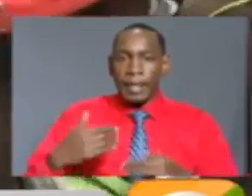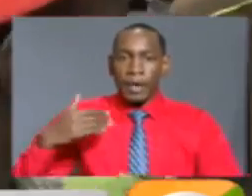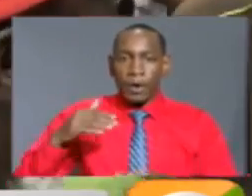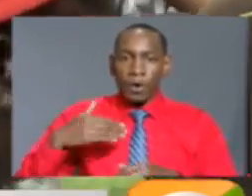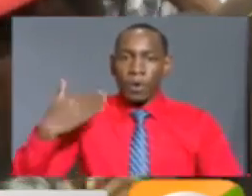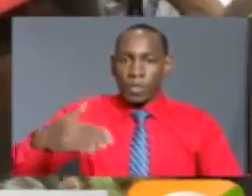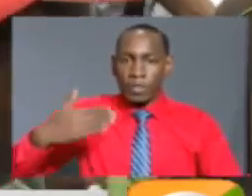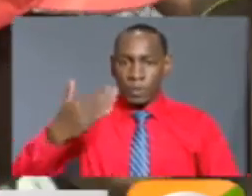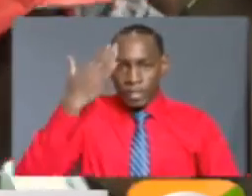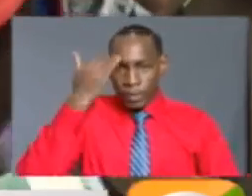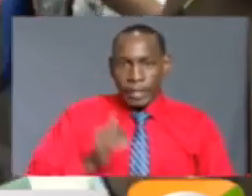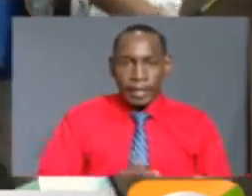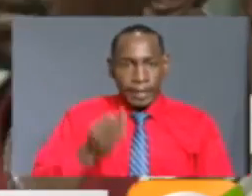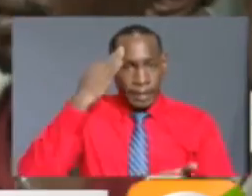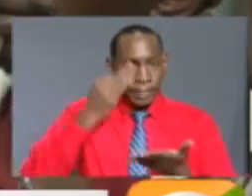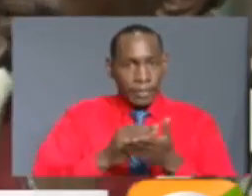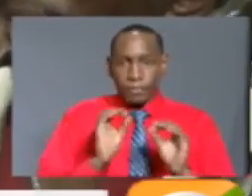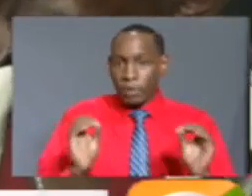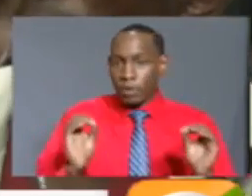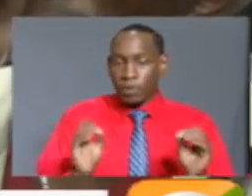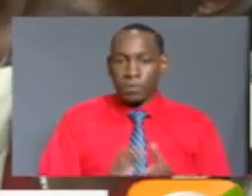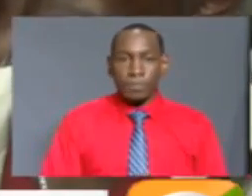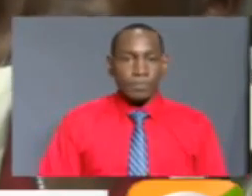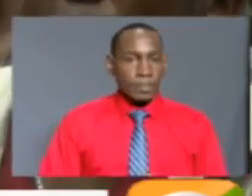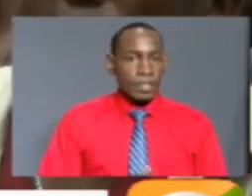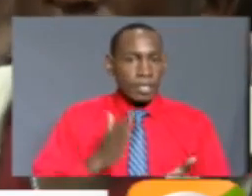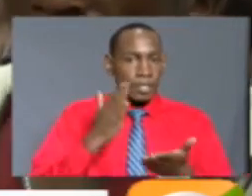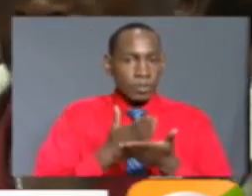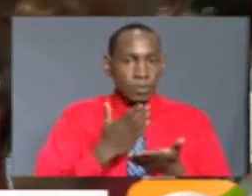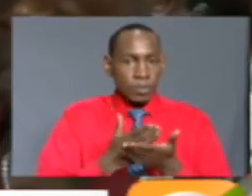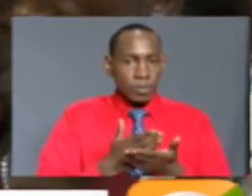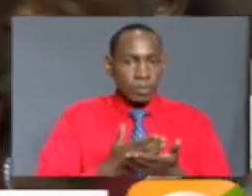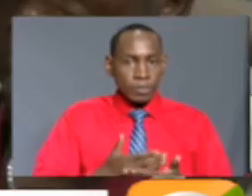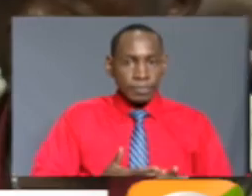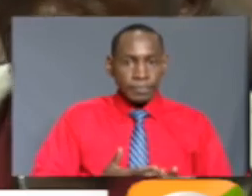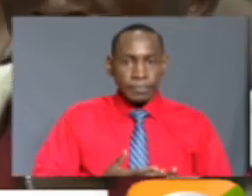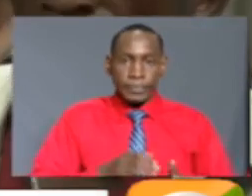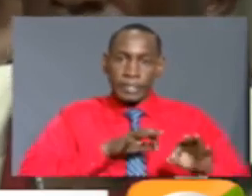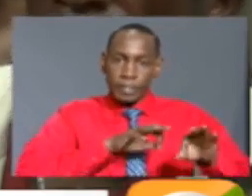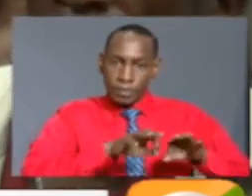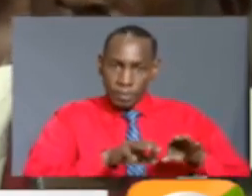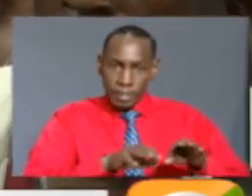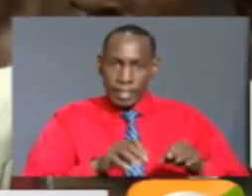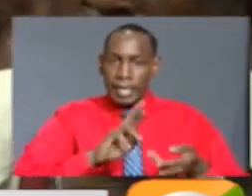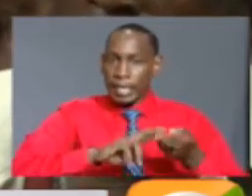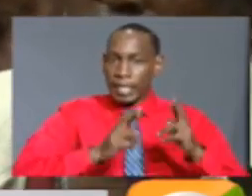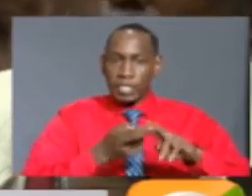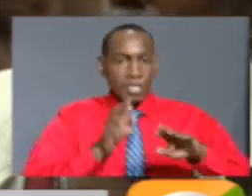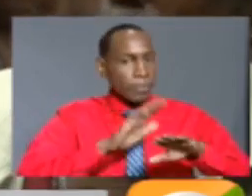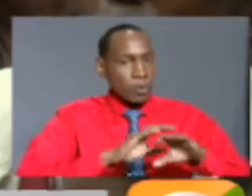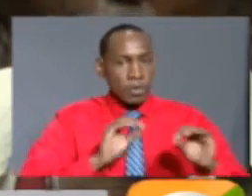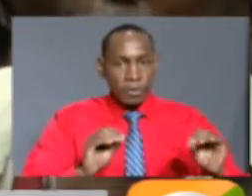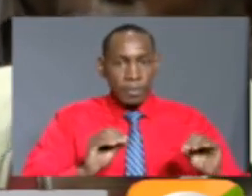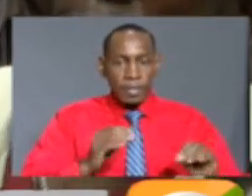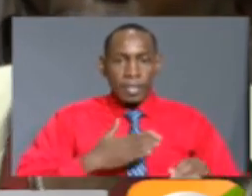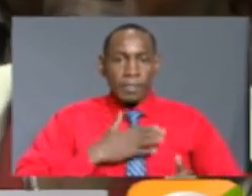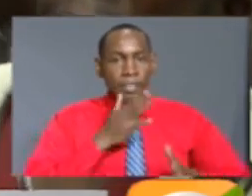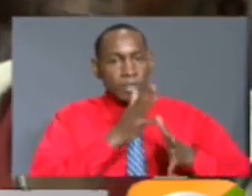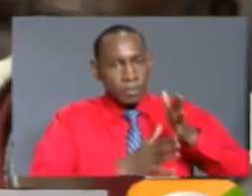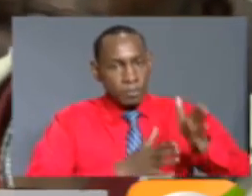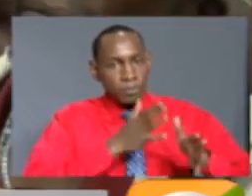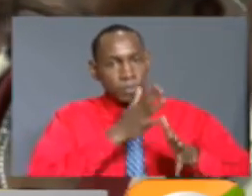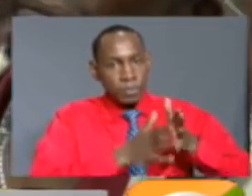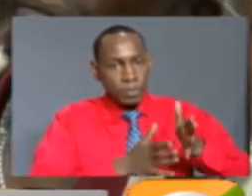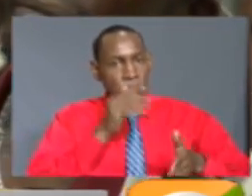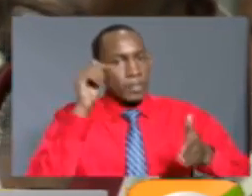times over alleged infidelity. Actually, amekuwa kinielezea kuhusu hii relationship yake jampeleka vizuri na nimekuwa nikiongea na yeye